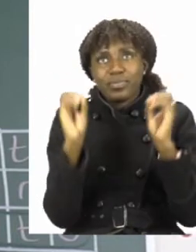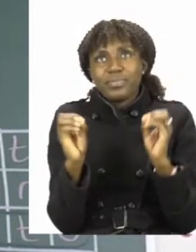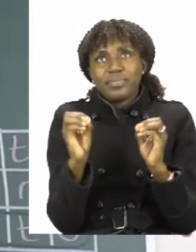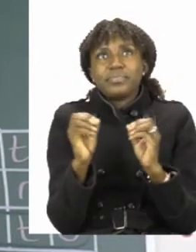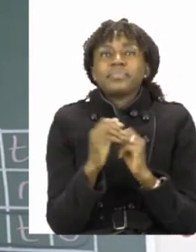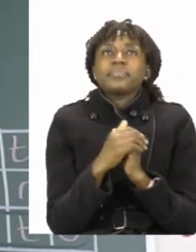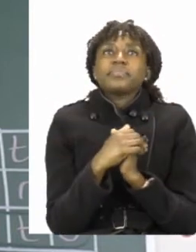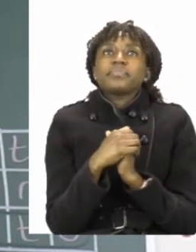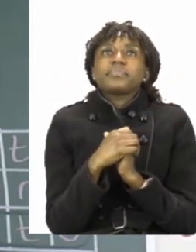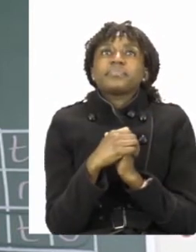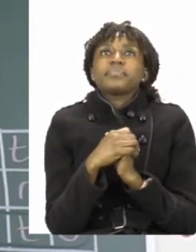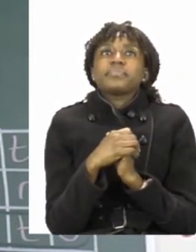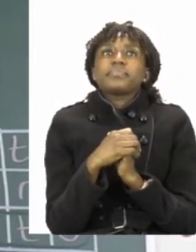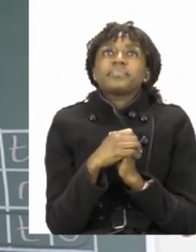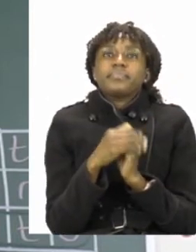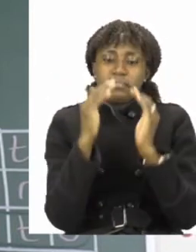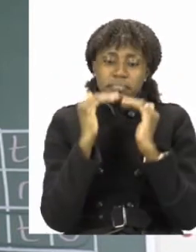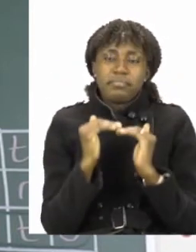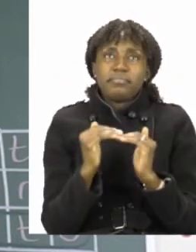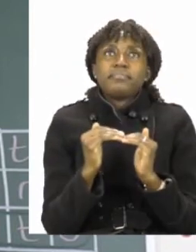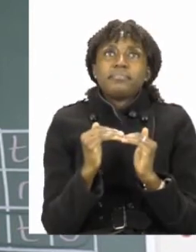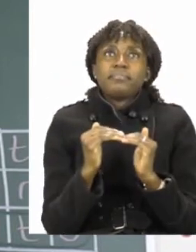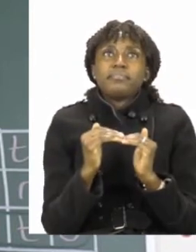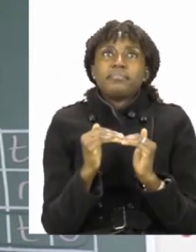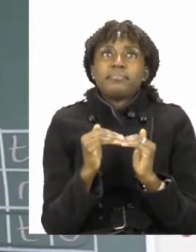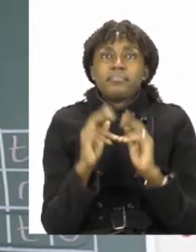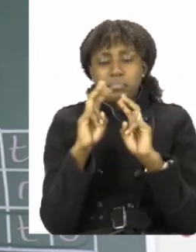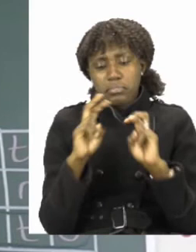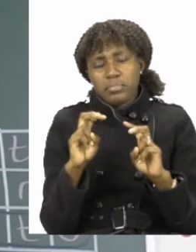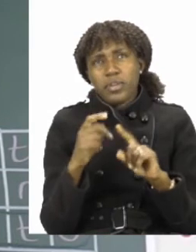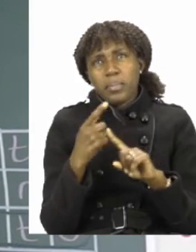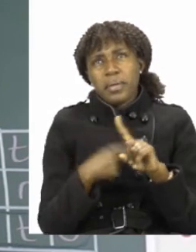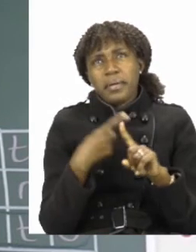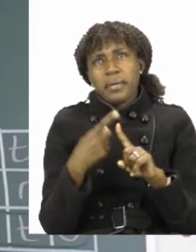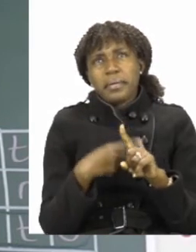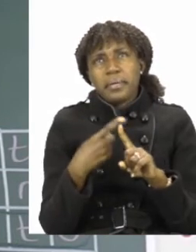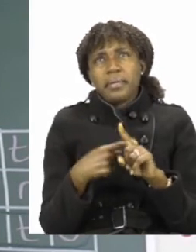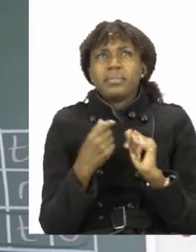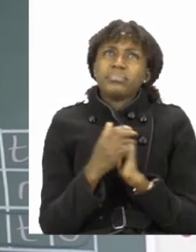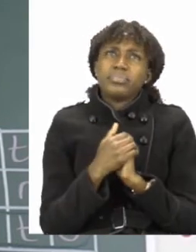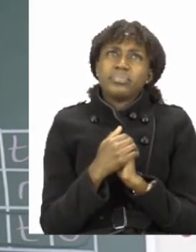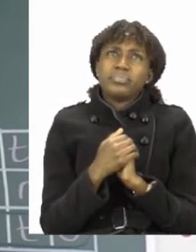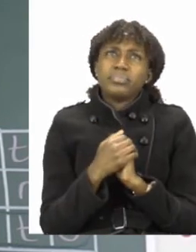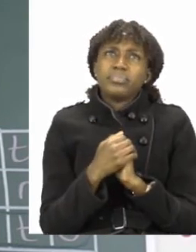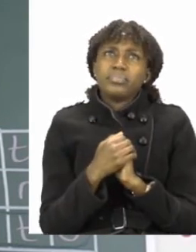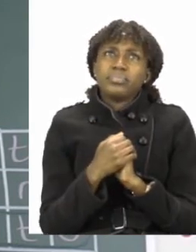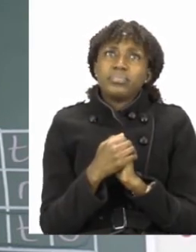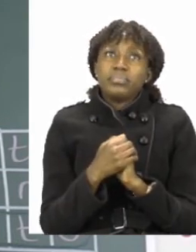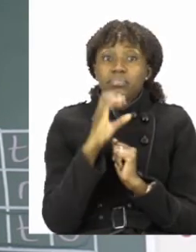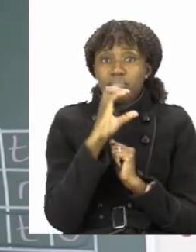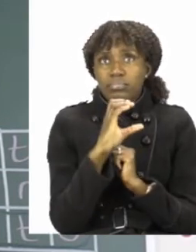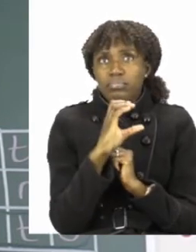out. After that, we're going to go and look for the word carrot. Now, we are going to begin